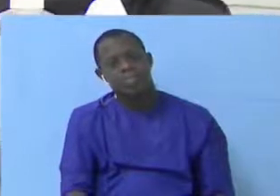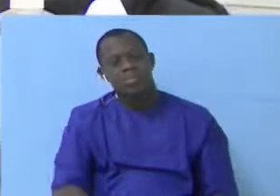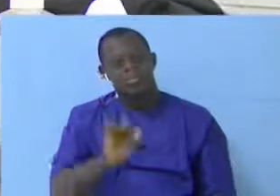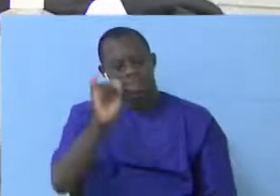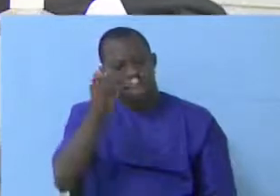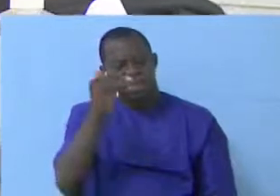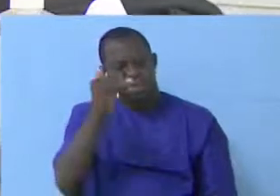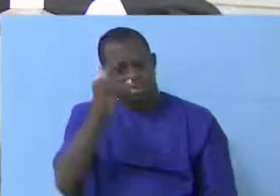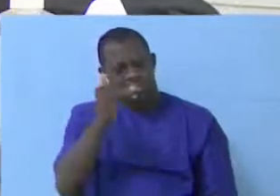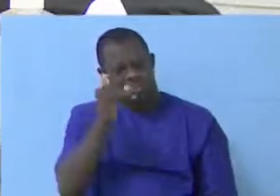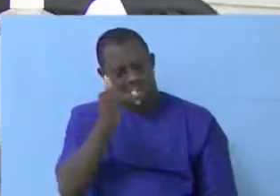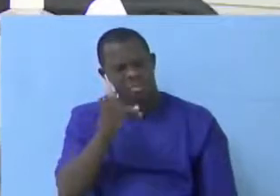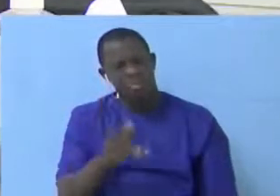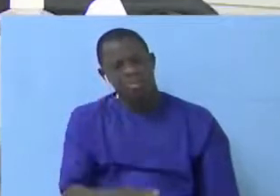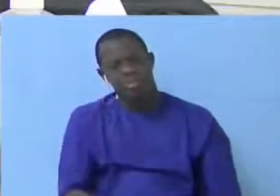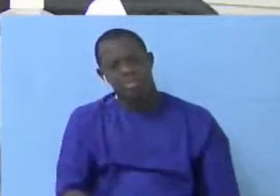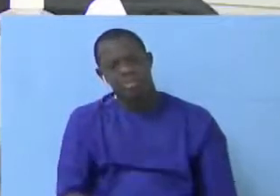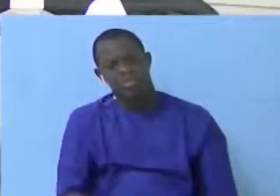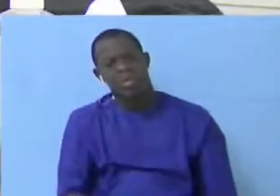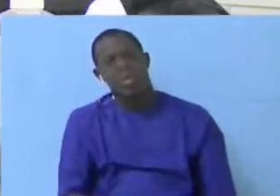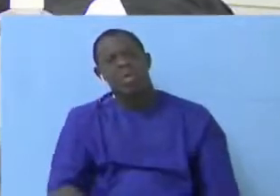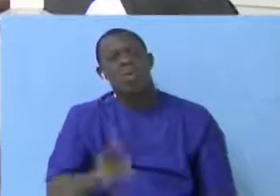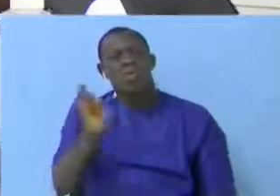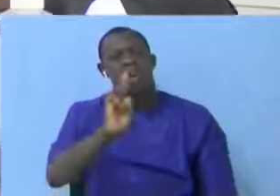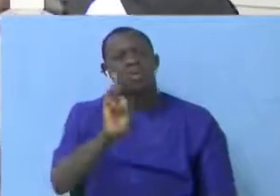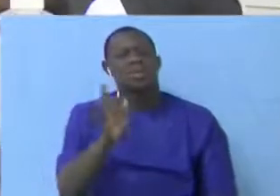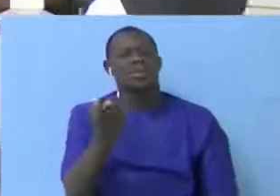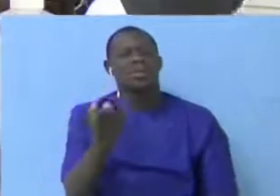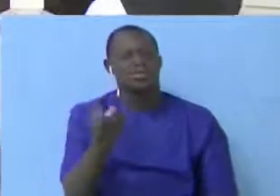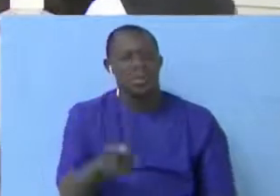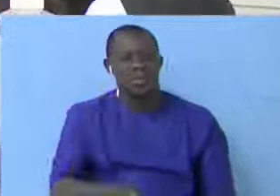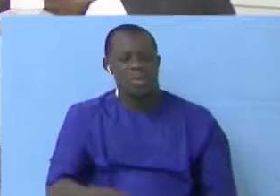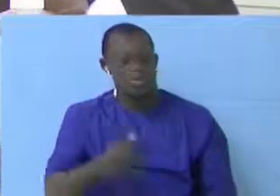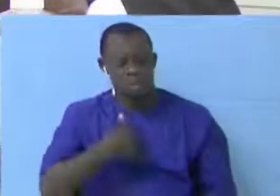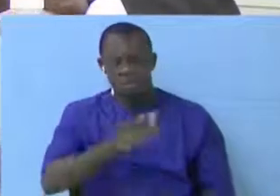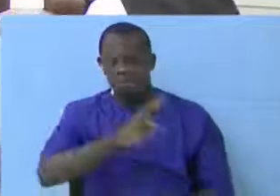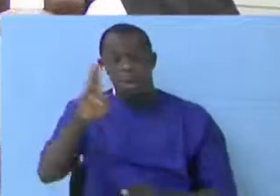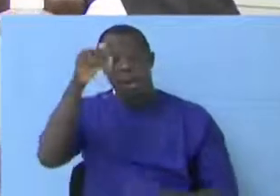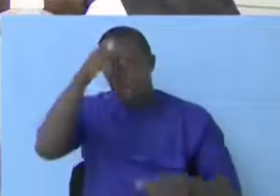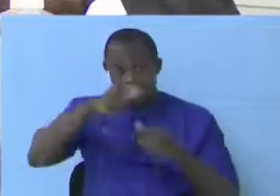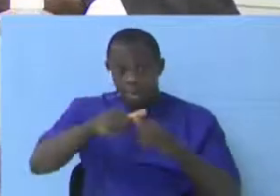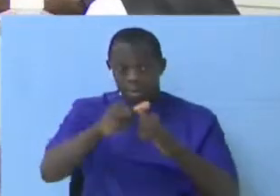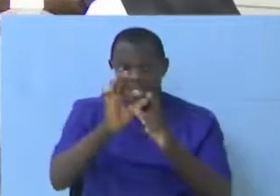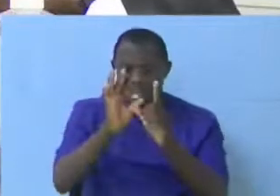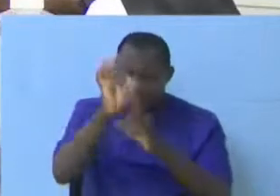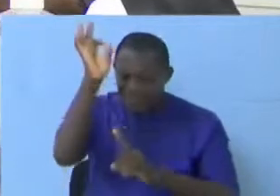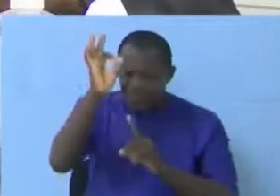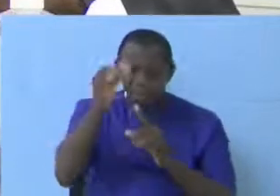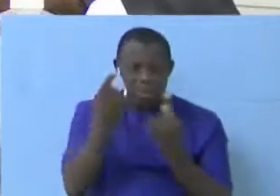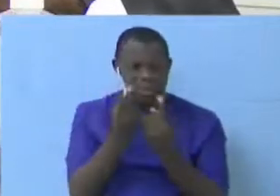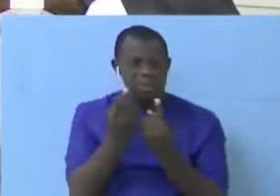yes. What? I don't only remember the specific, like I said. But